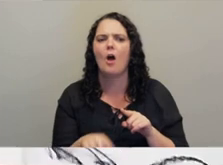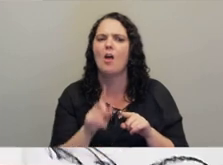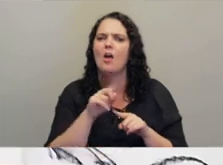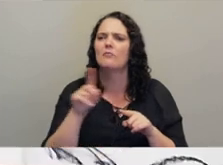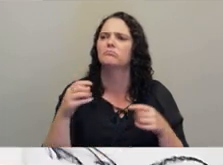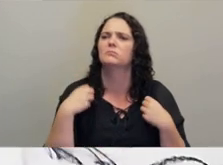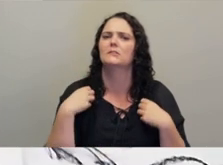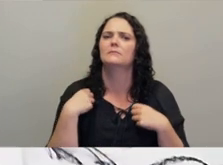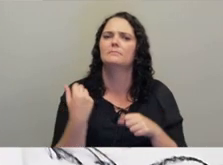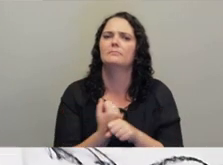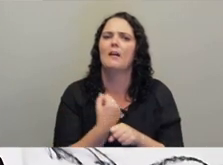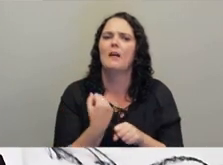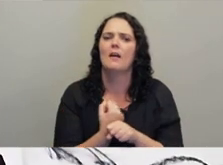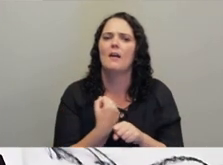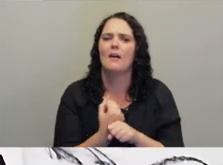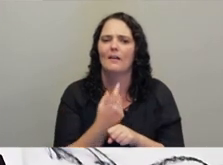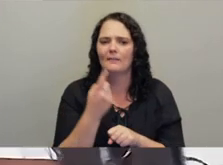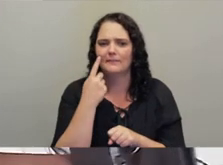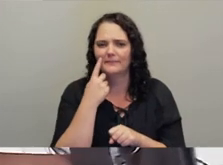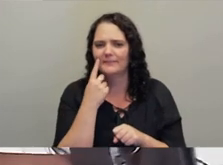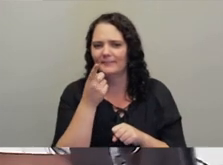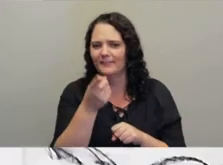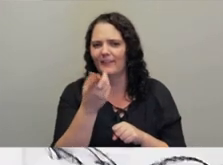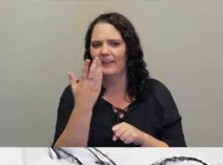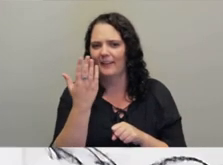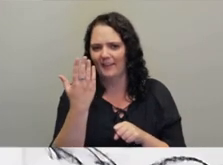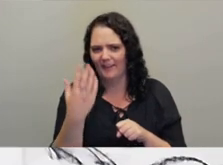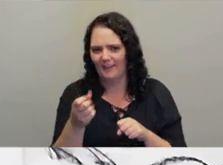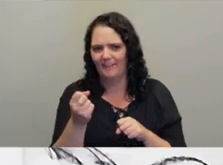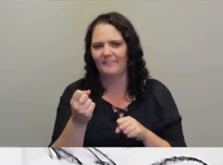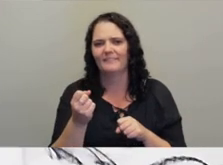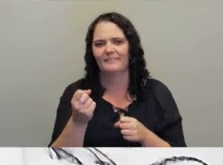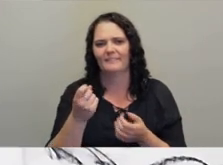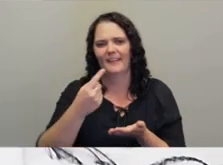pen right here. They have a slit that runs